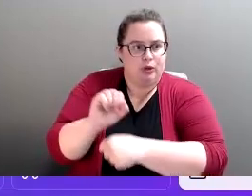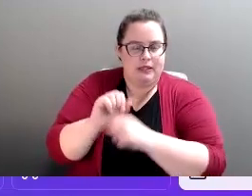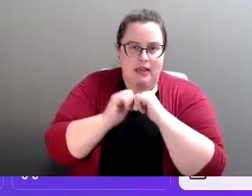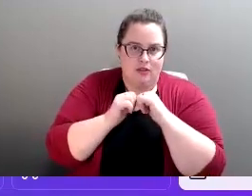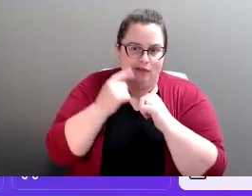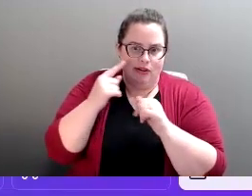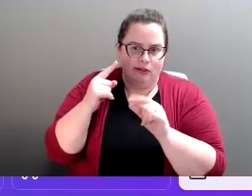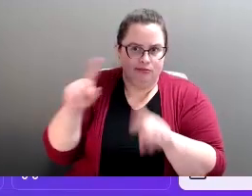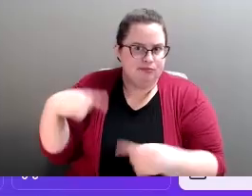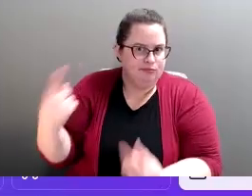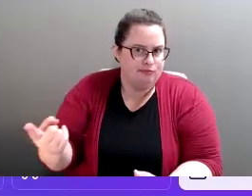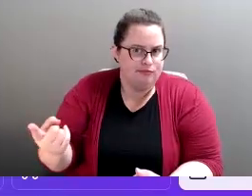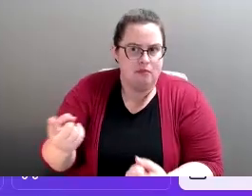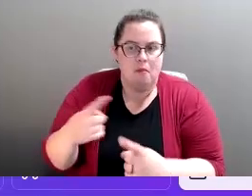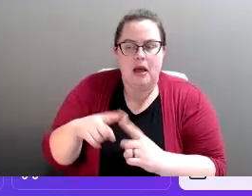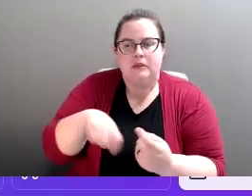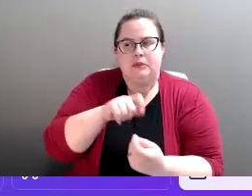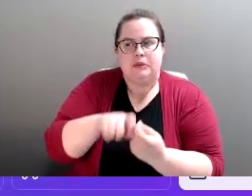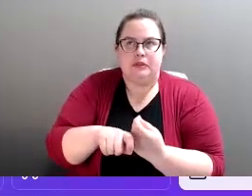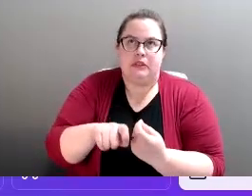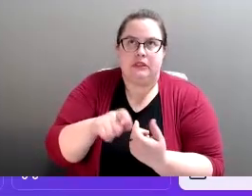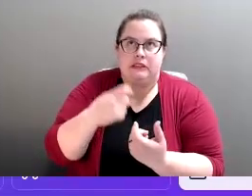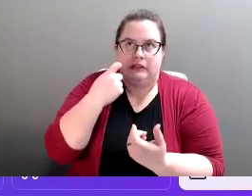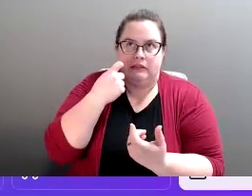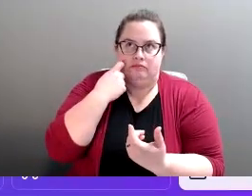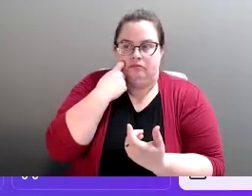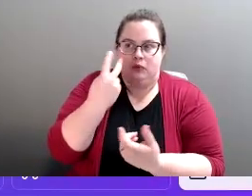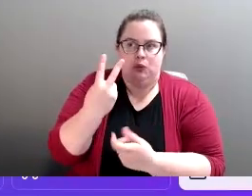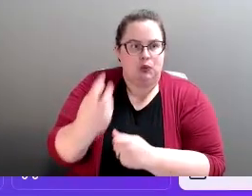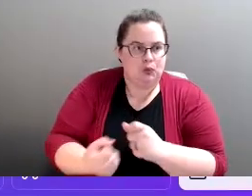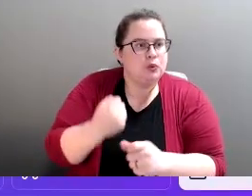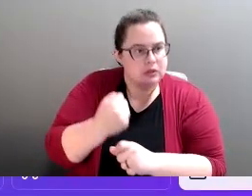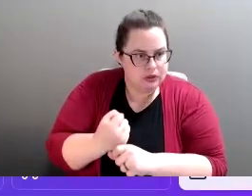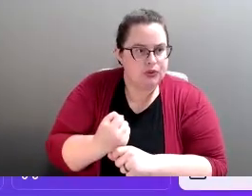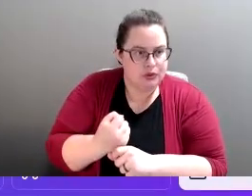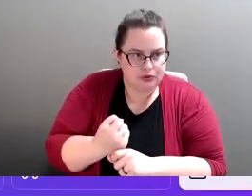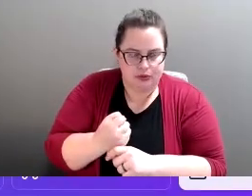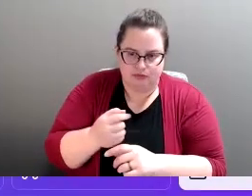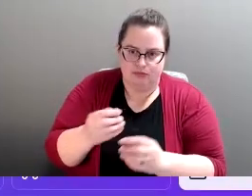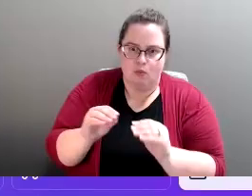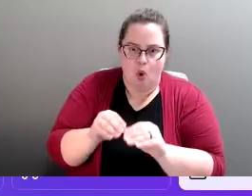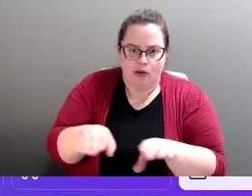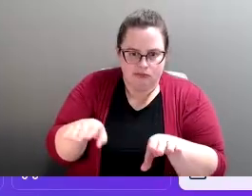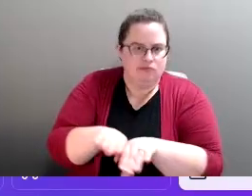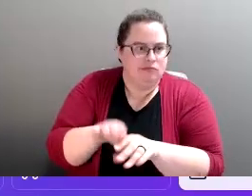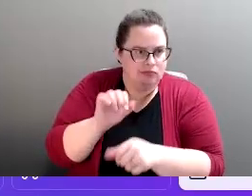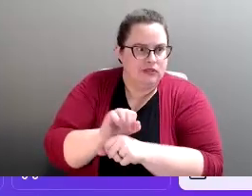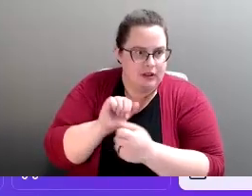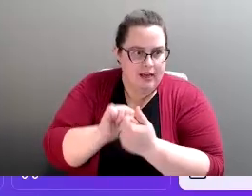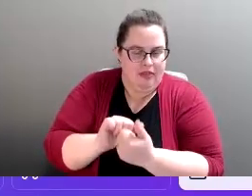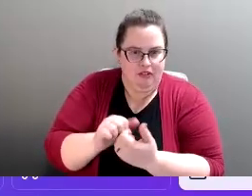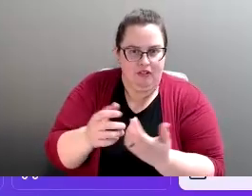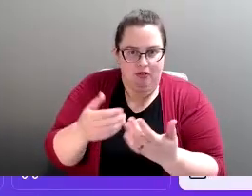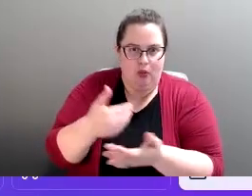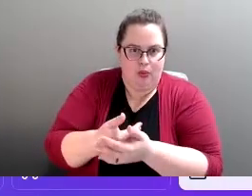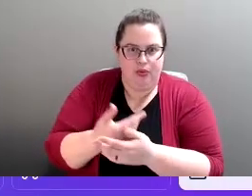together for quite some time, but specifically over the last 2 years, we have been, and we are continuing, and we're at the end of